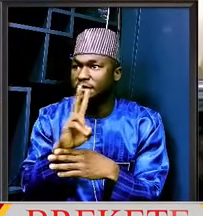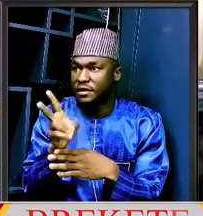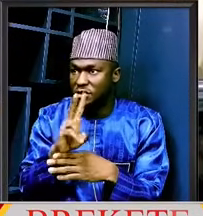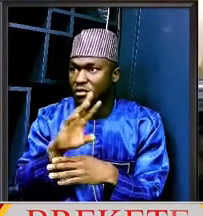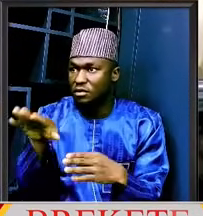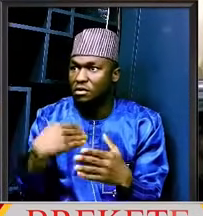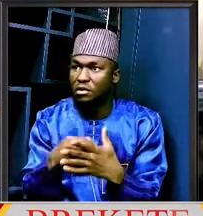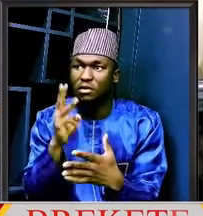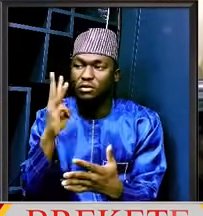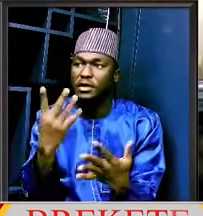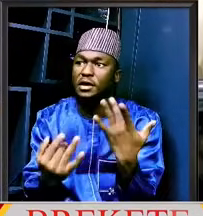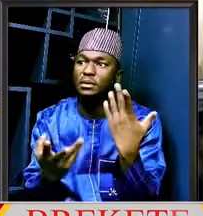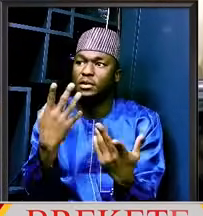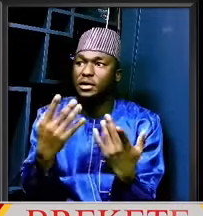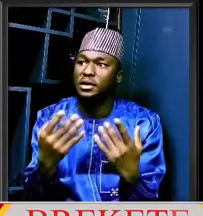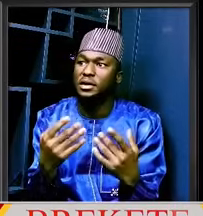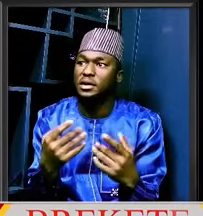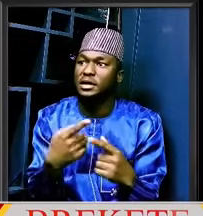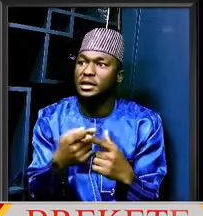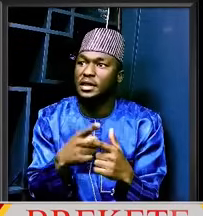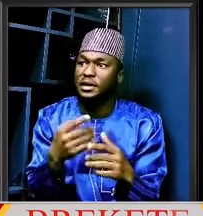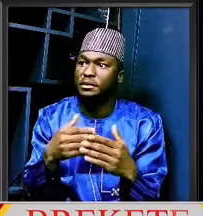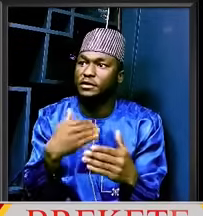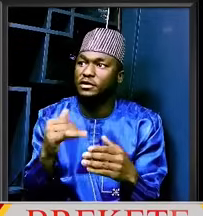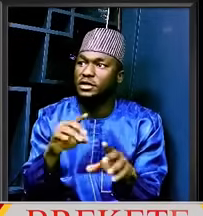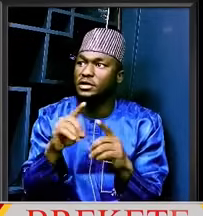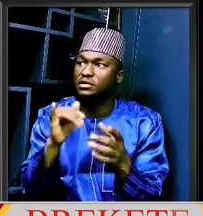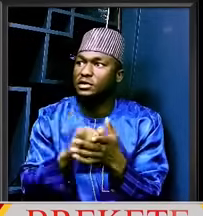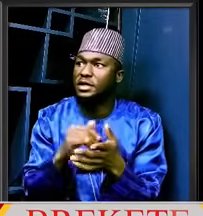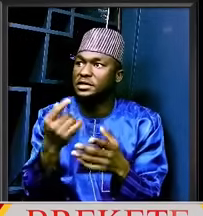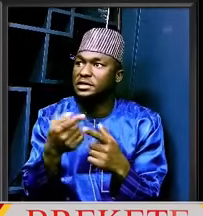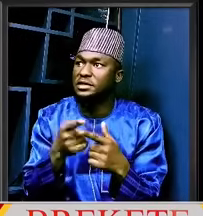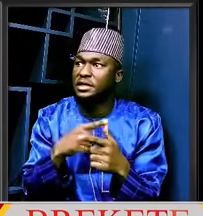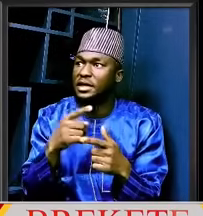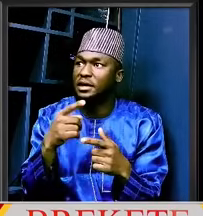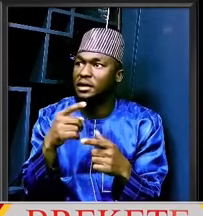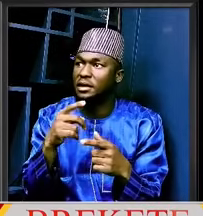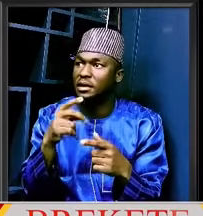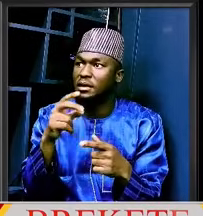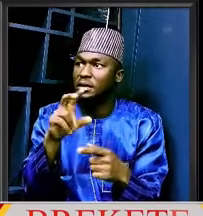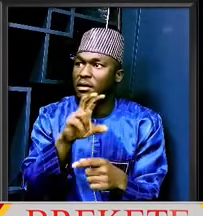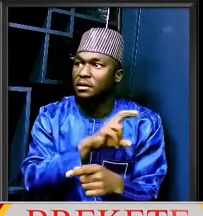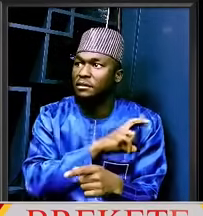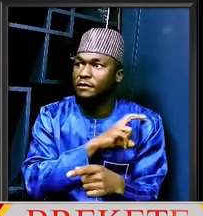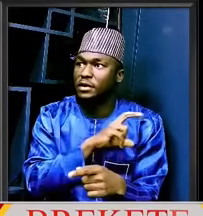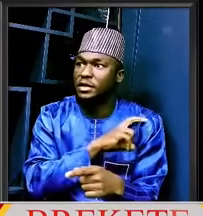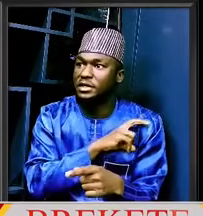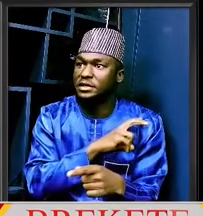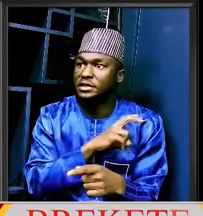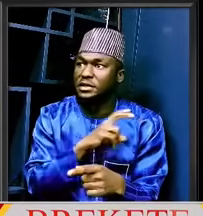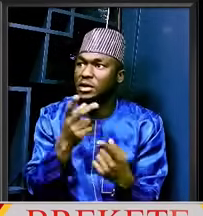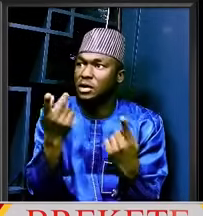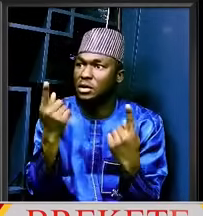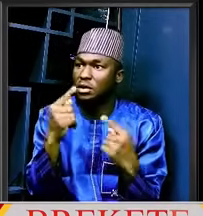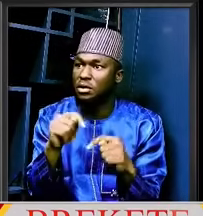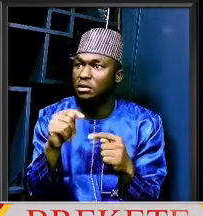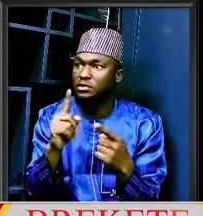go. So by that, before they would do that, police now came with backup. This was when the house was burning.